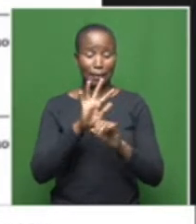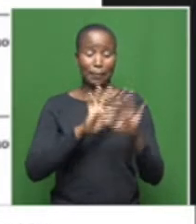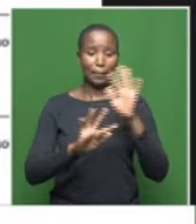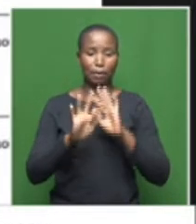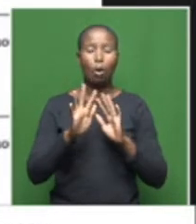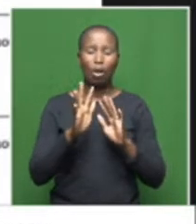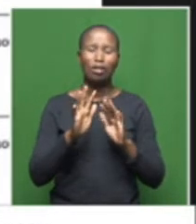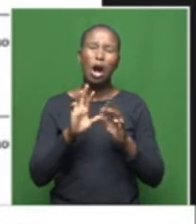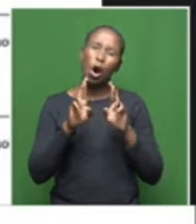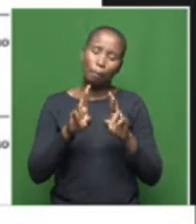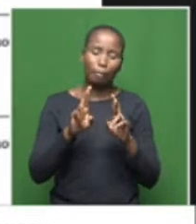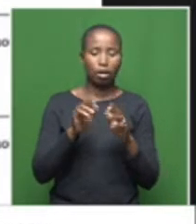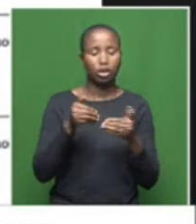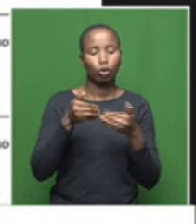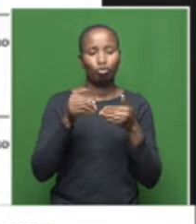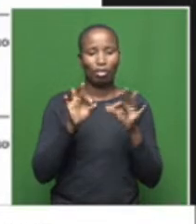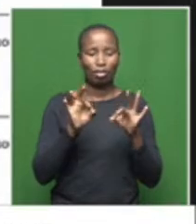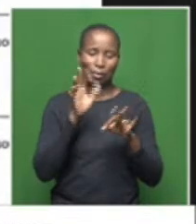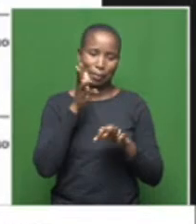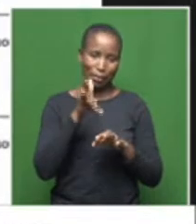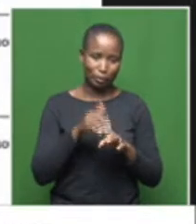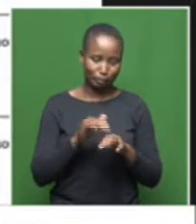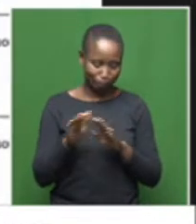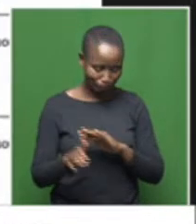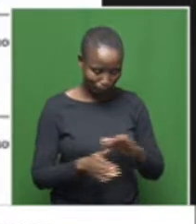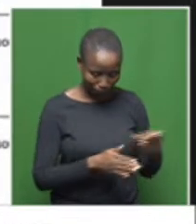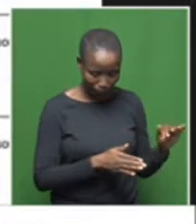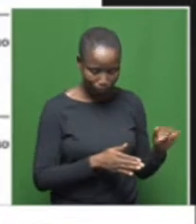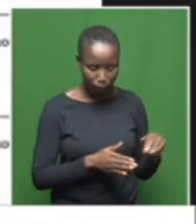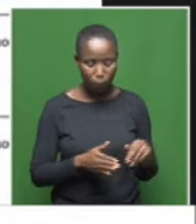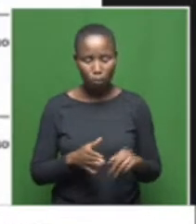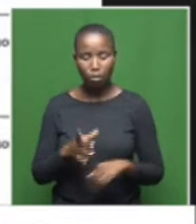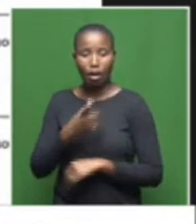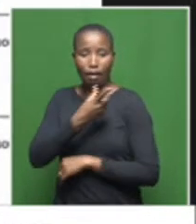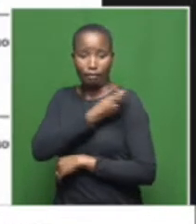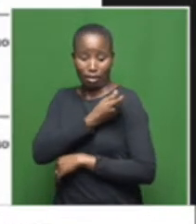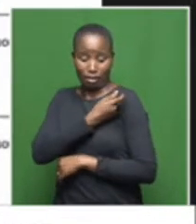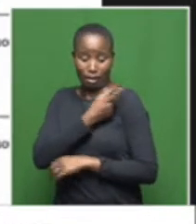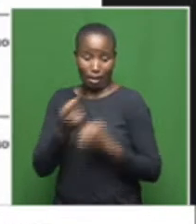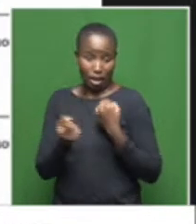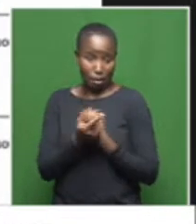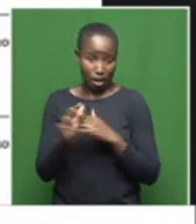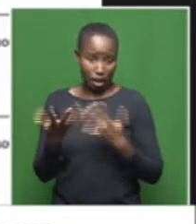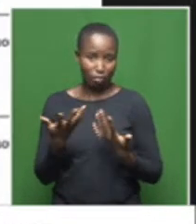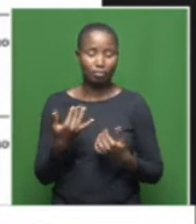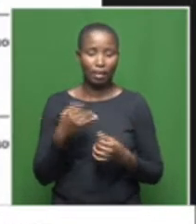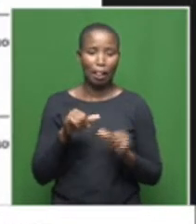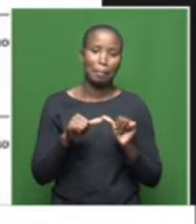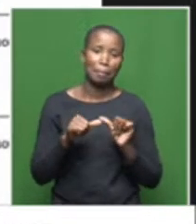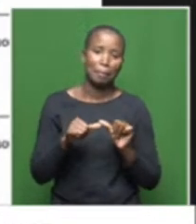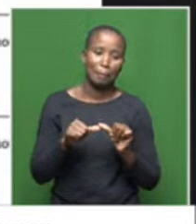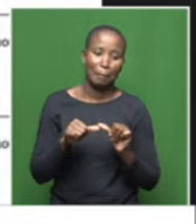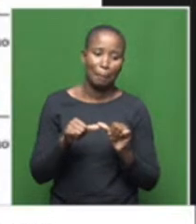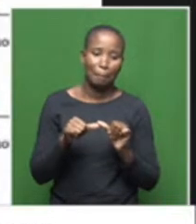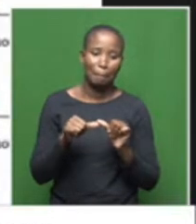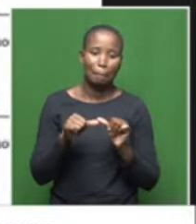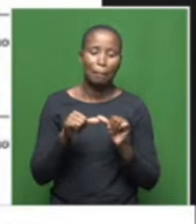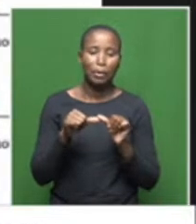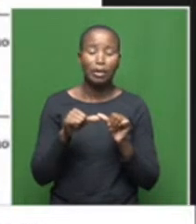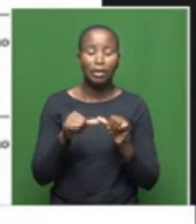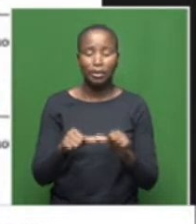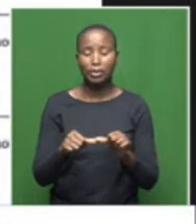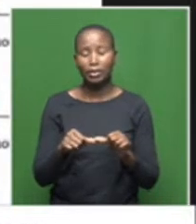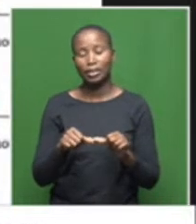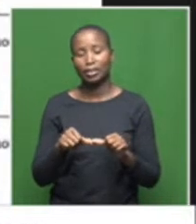control. On the vaccination front, the vaccination continues to move steadily, but not at the kind